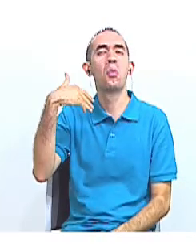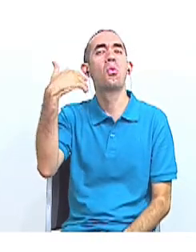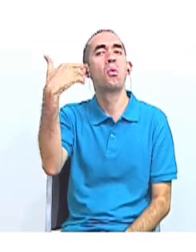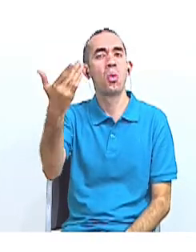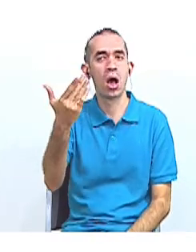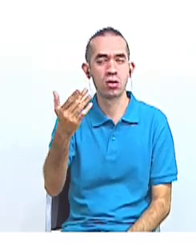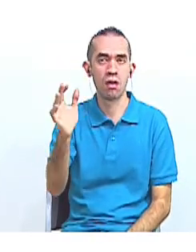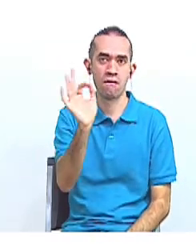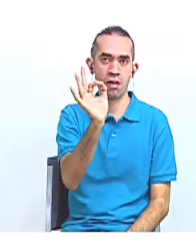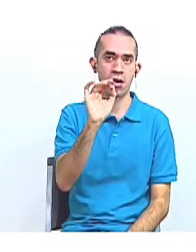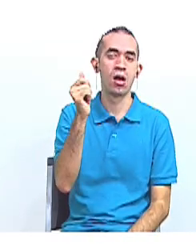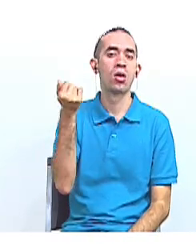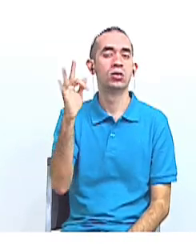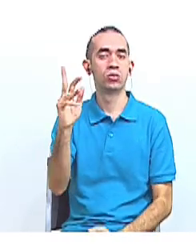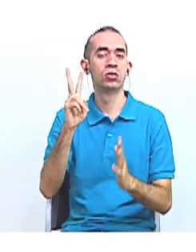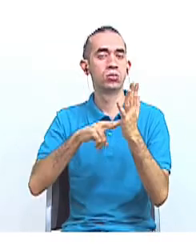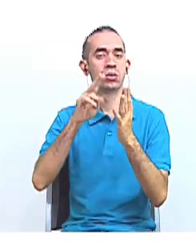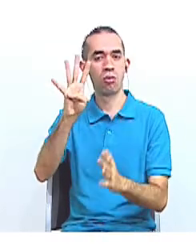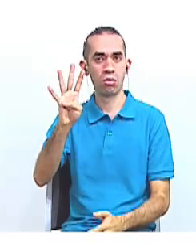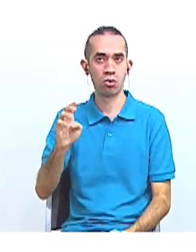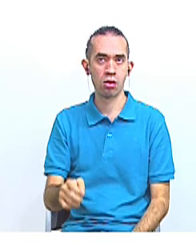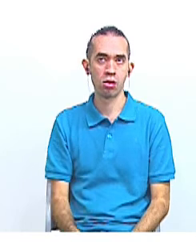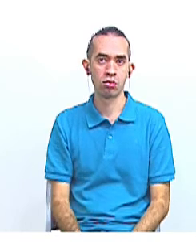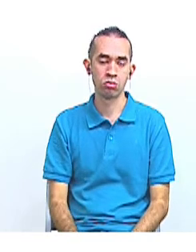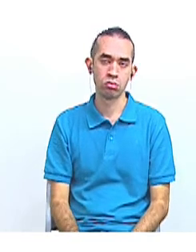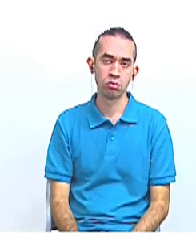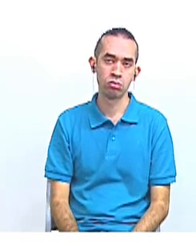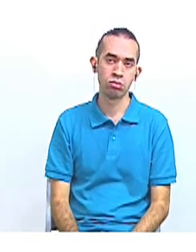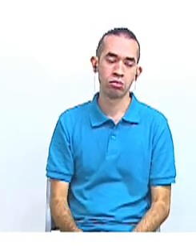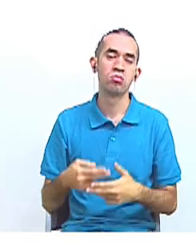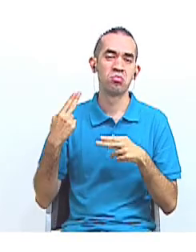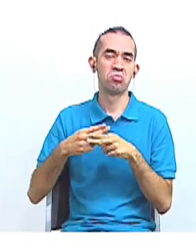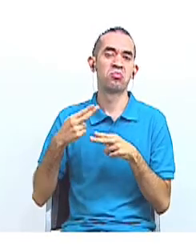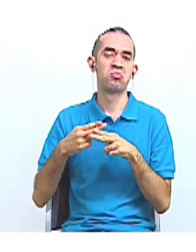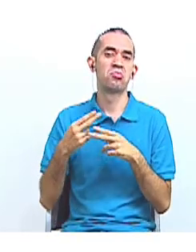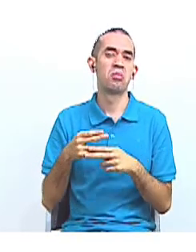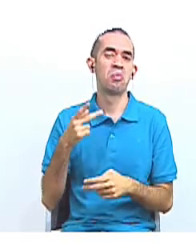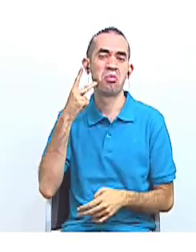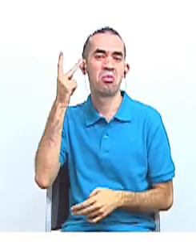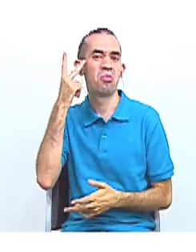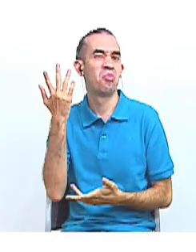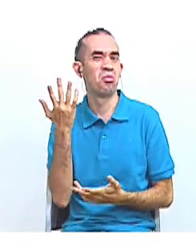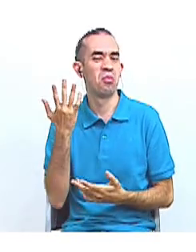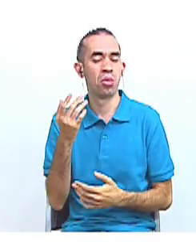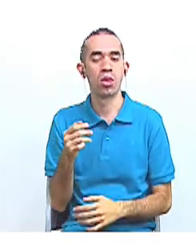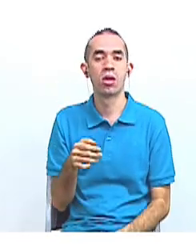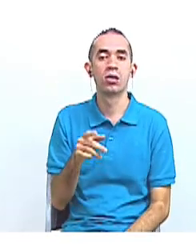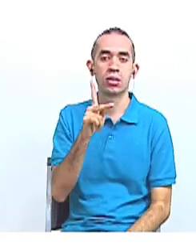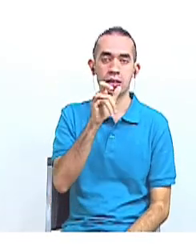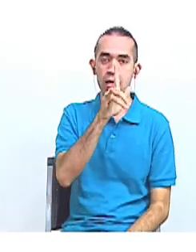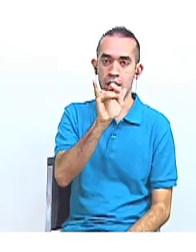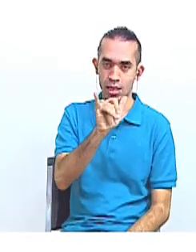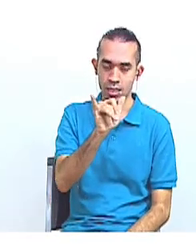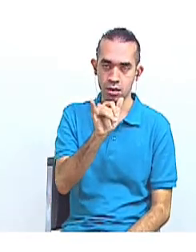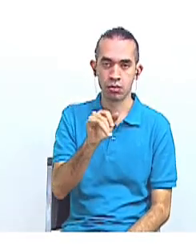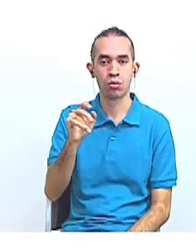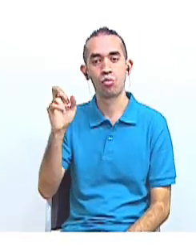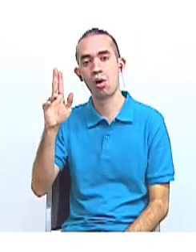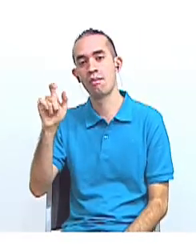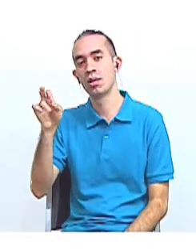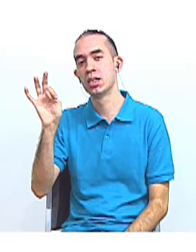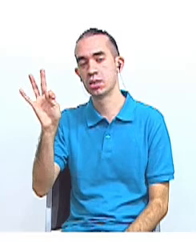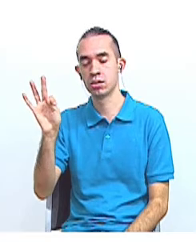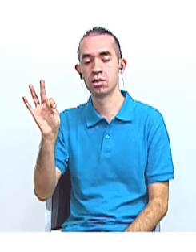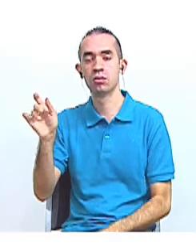19, 2004. Her parents are called Kelly and Robert. Millie